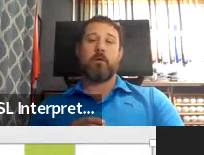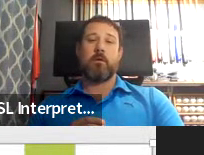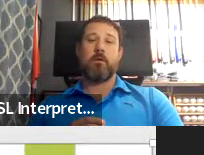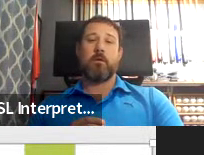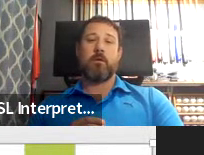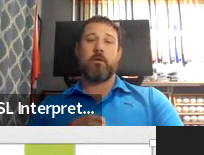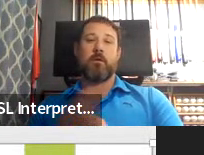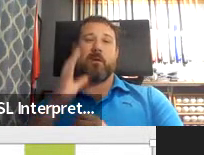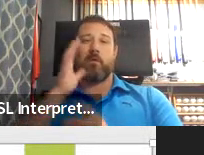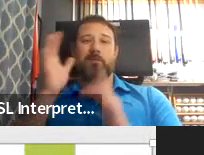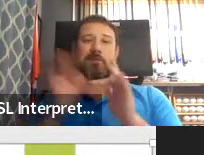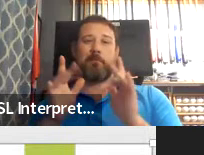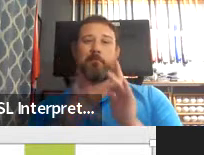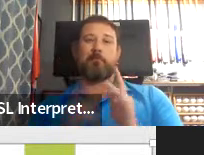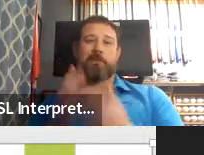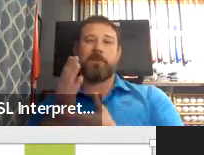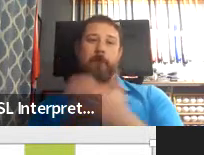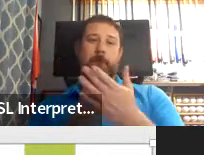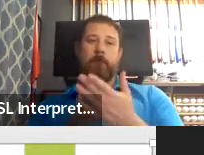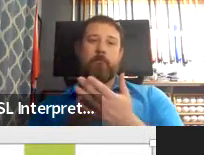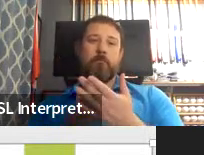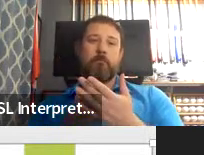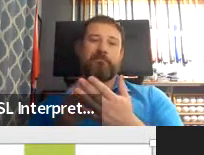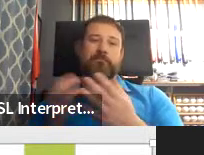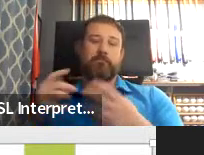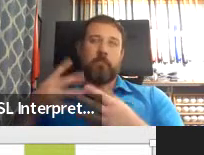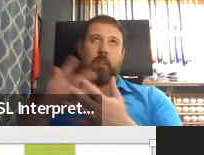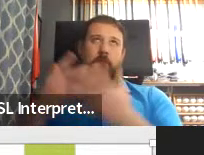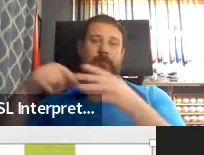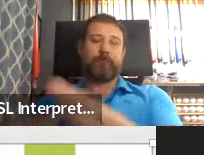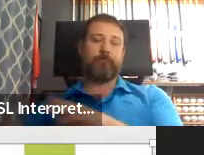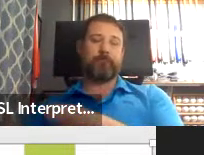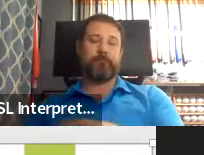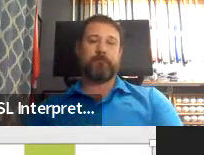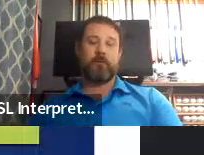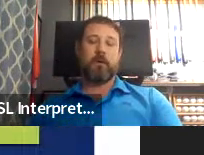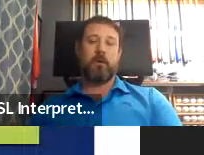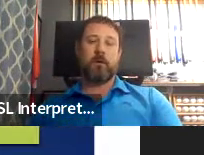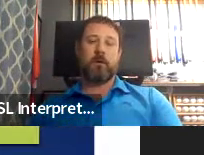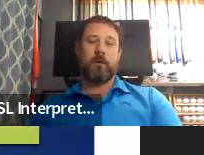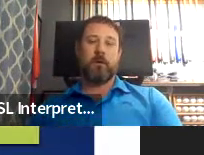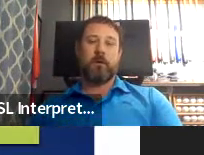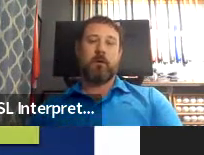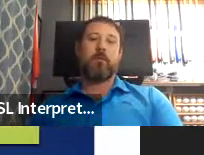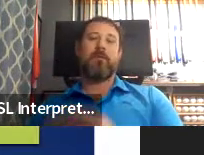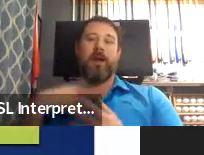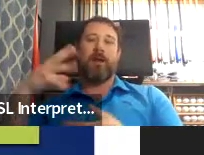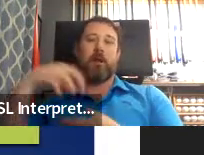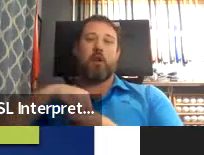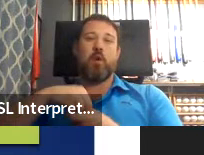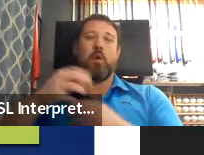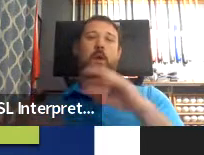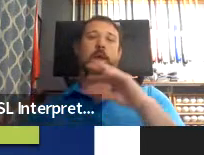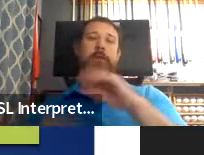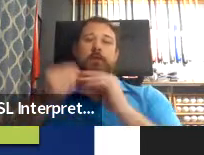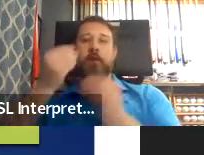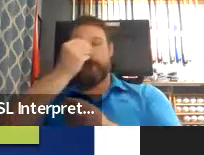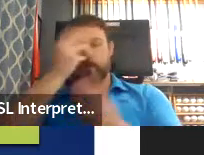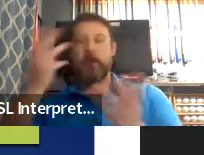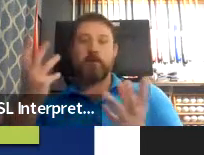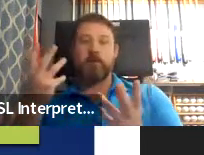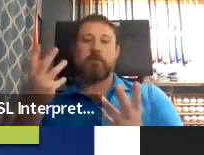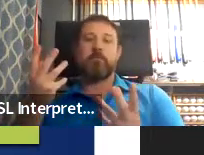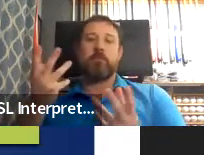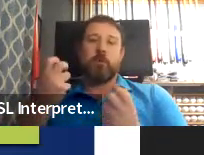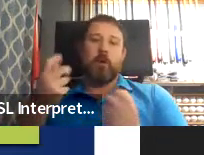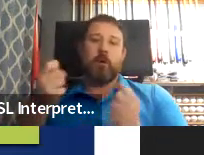going to skip through some of these slides because it's a bit dense, but I include the additional information because I want to make